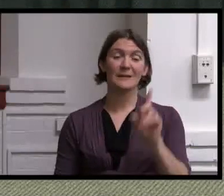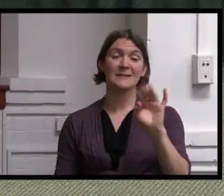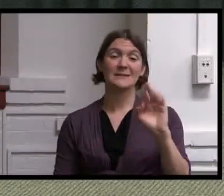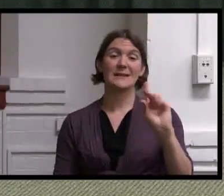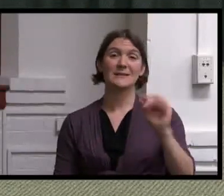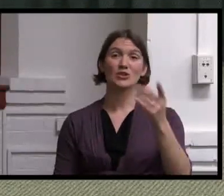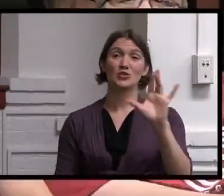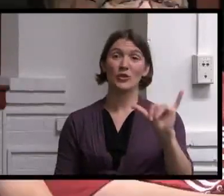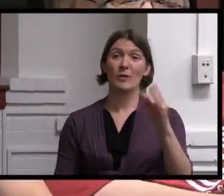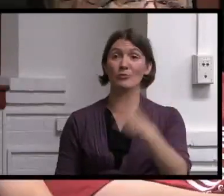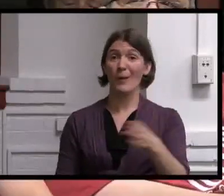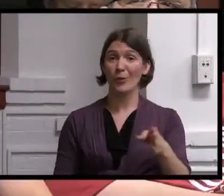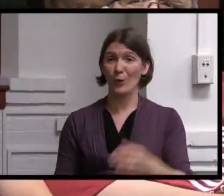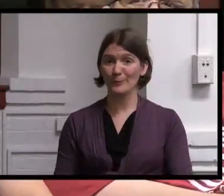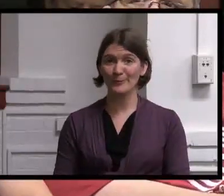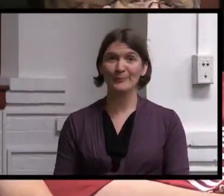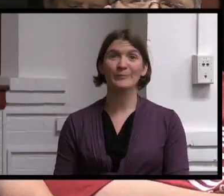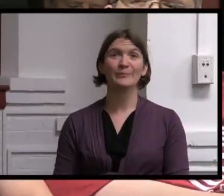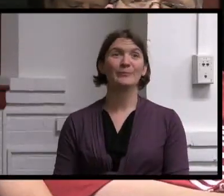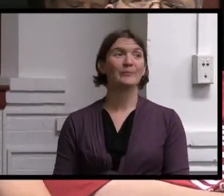Dick DeGray, Brattleboro.